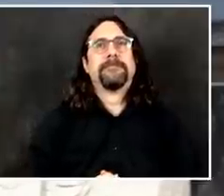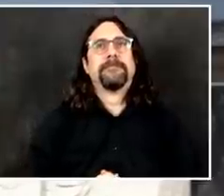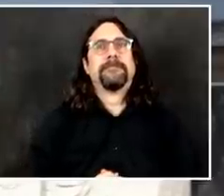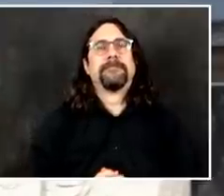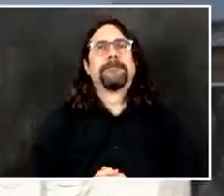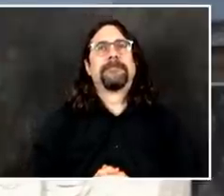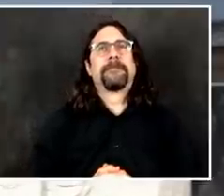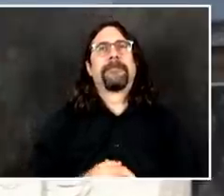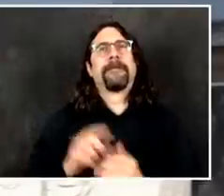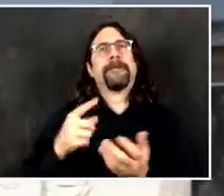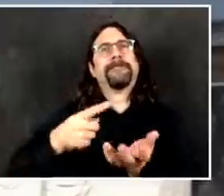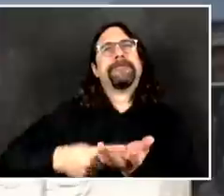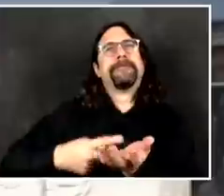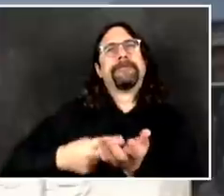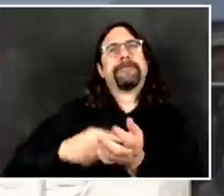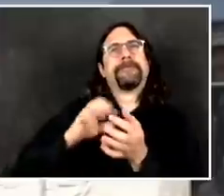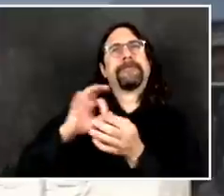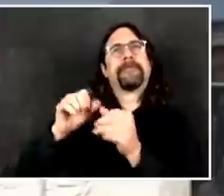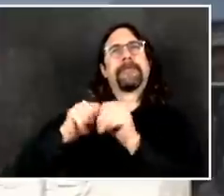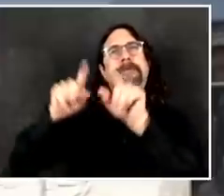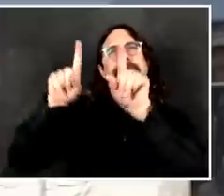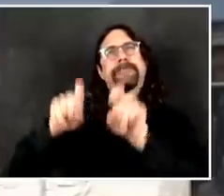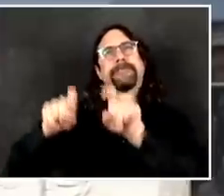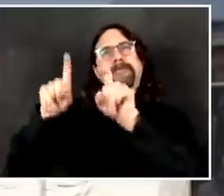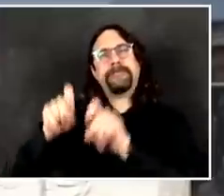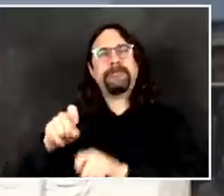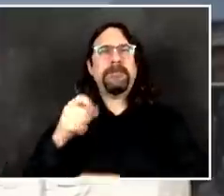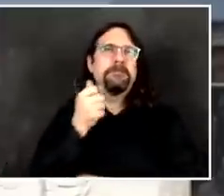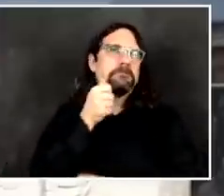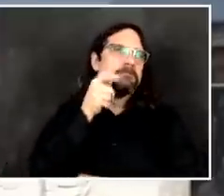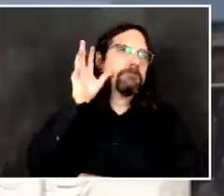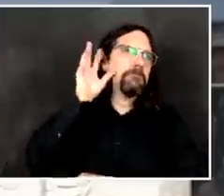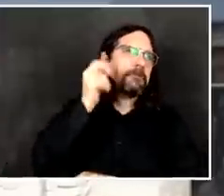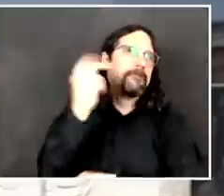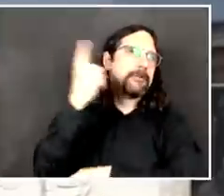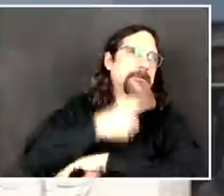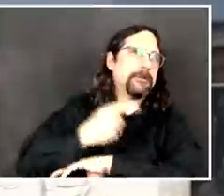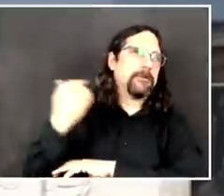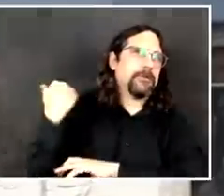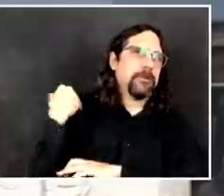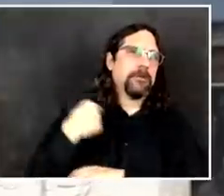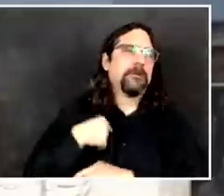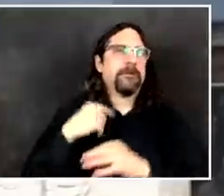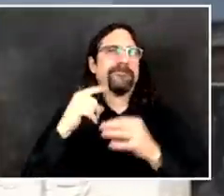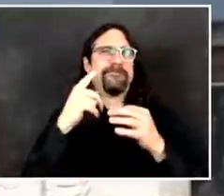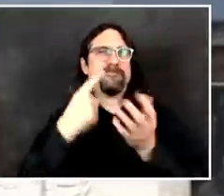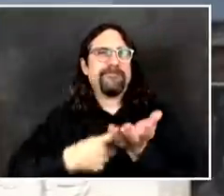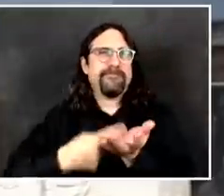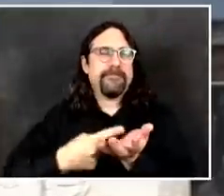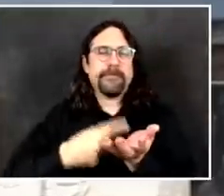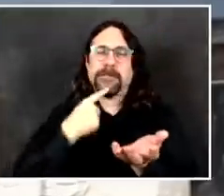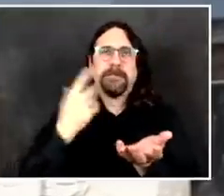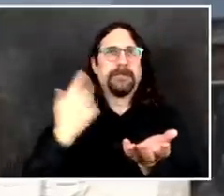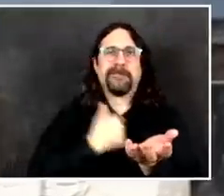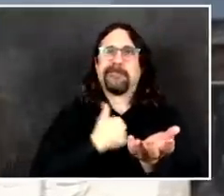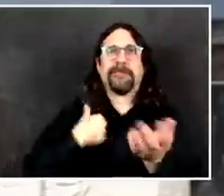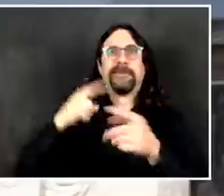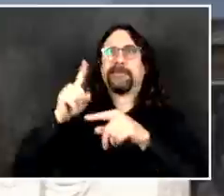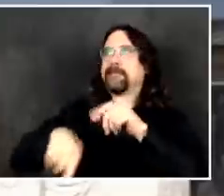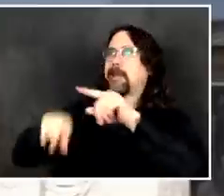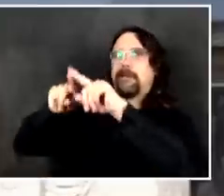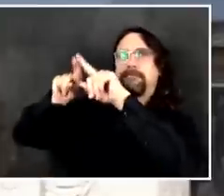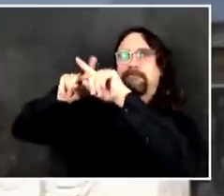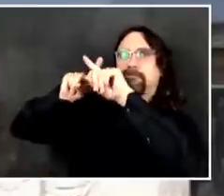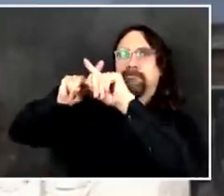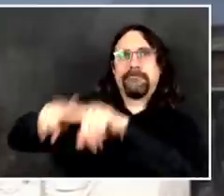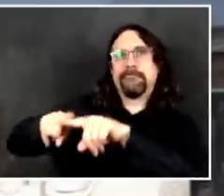right here. And you're going to be seeing the results of that in just days. So it has been a